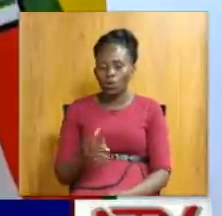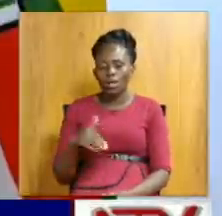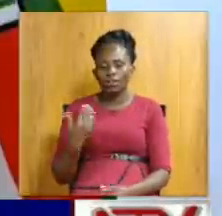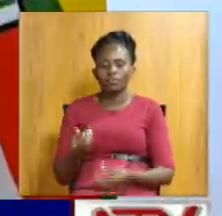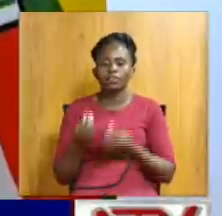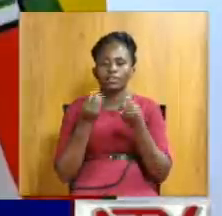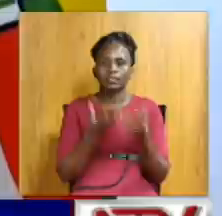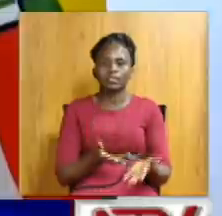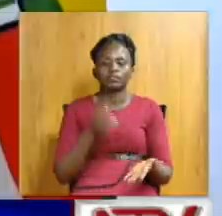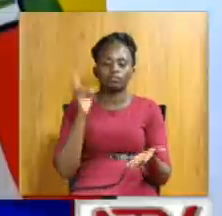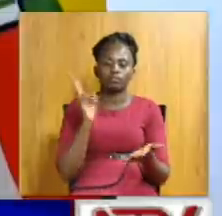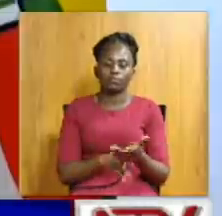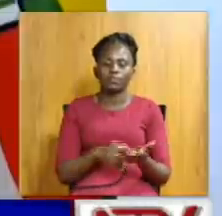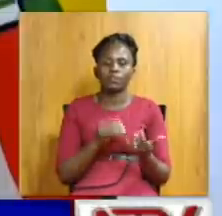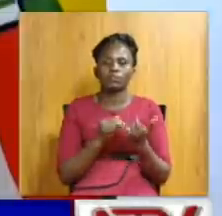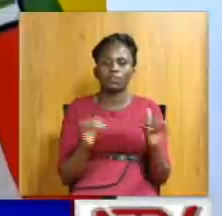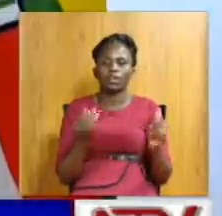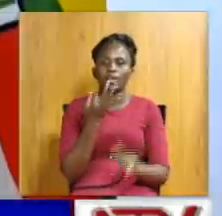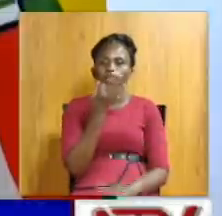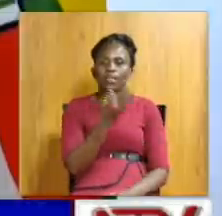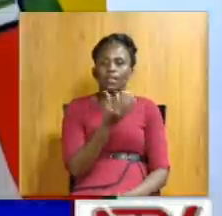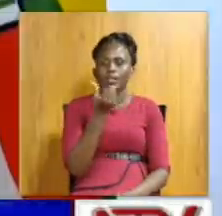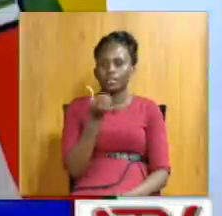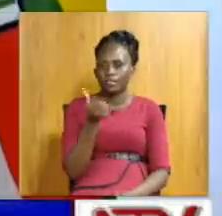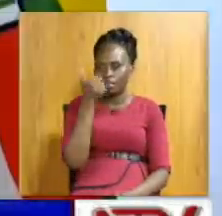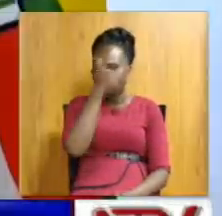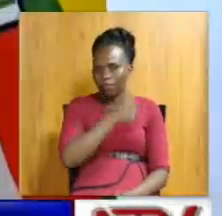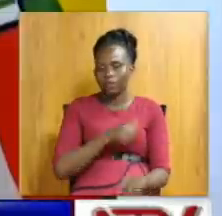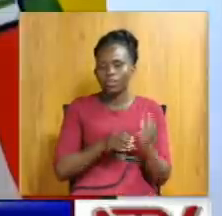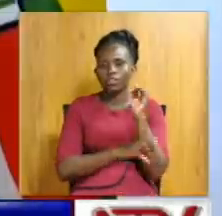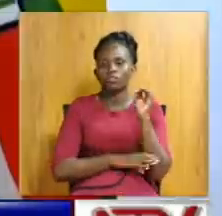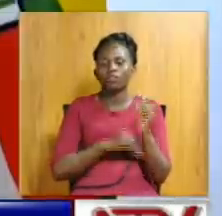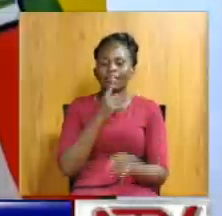to 36 African states by